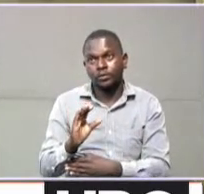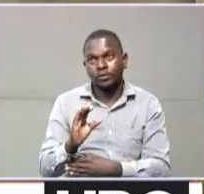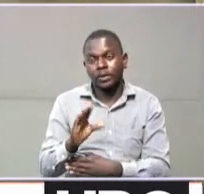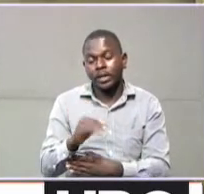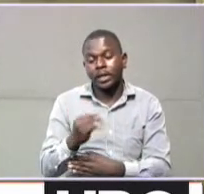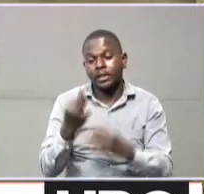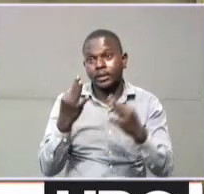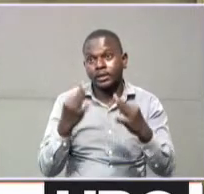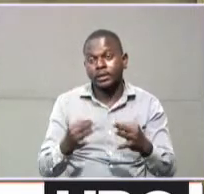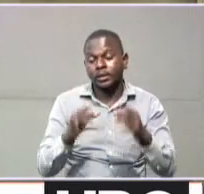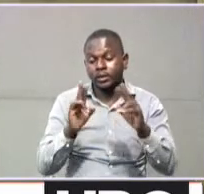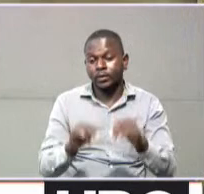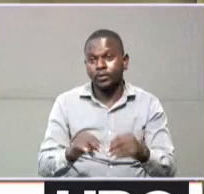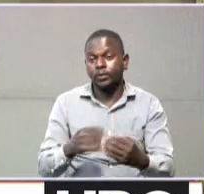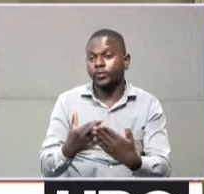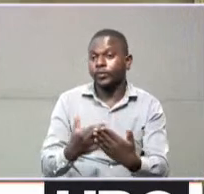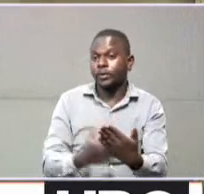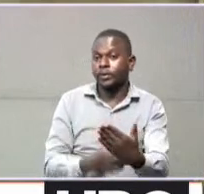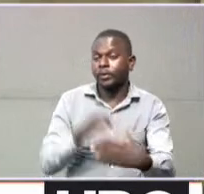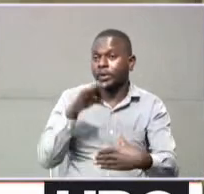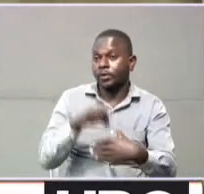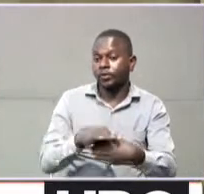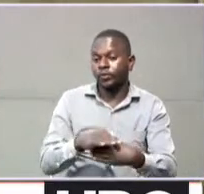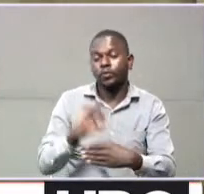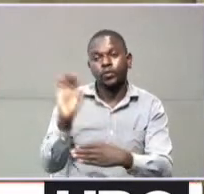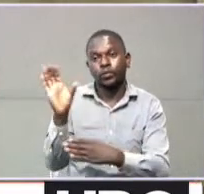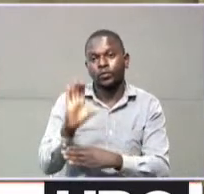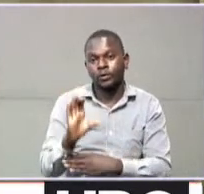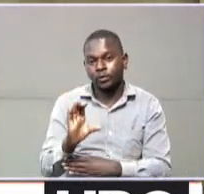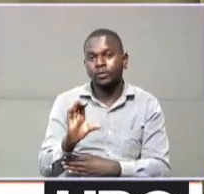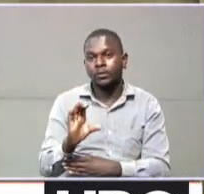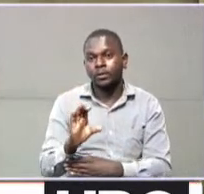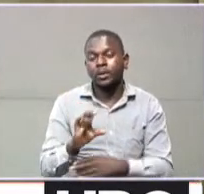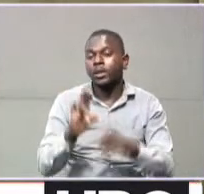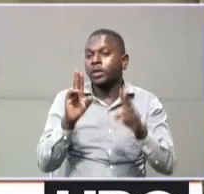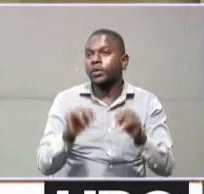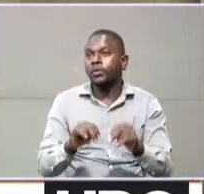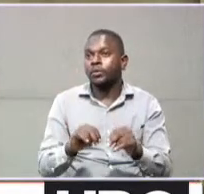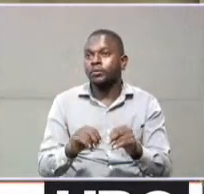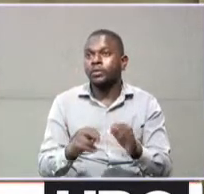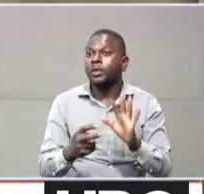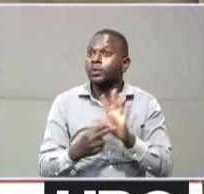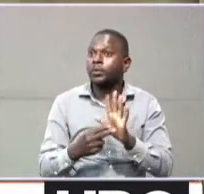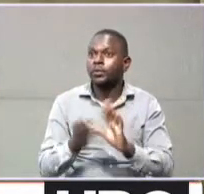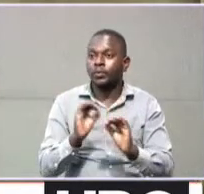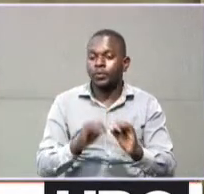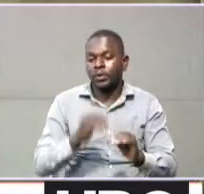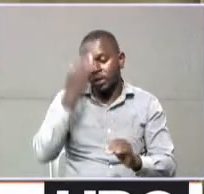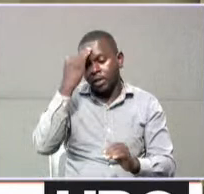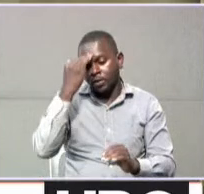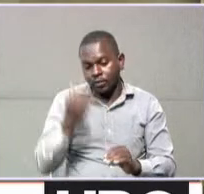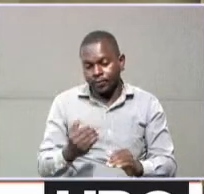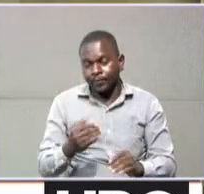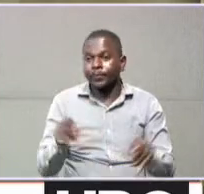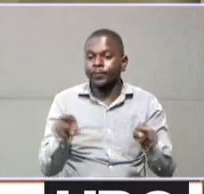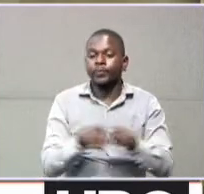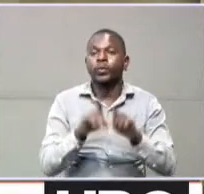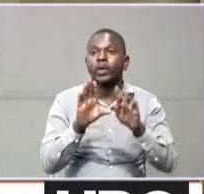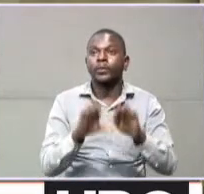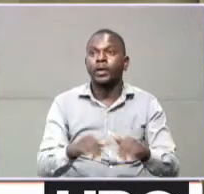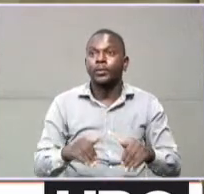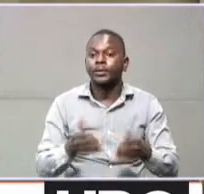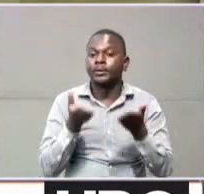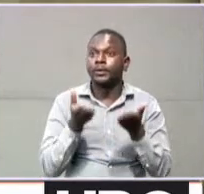anything which is not registered with the electoral commission is not recognized and that's why if an environment